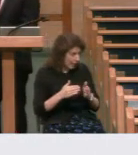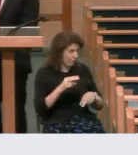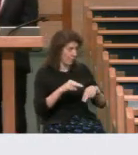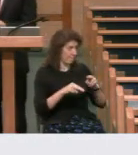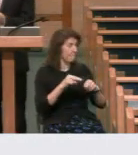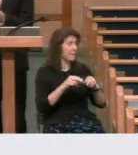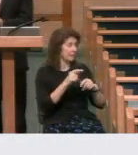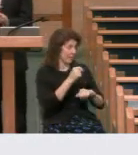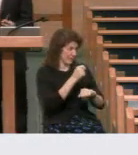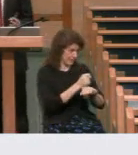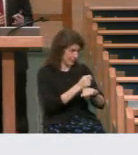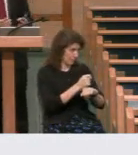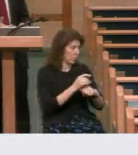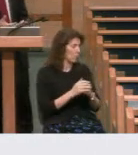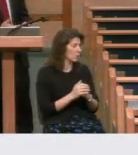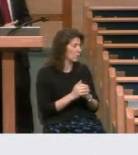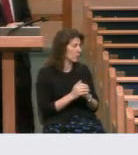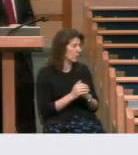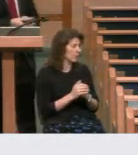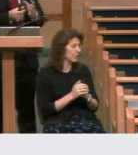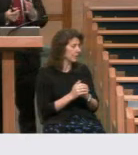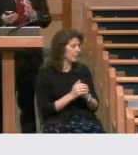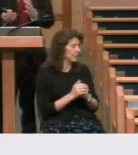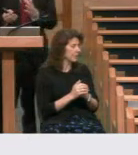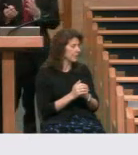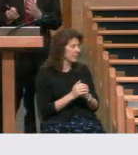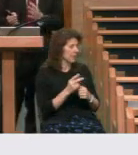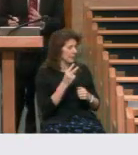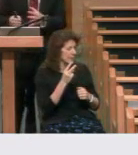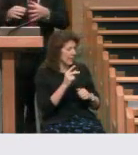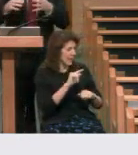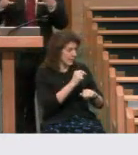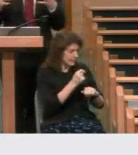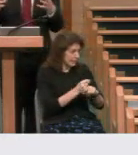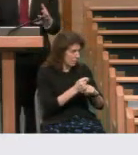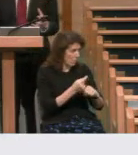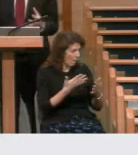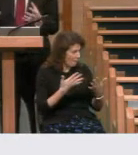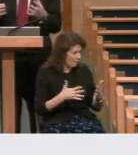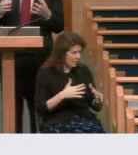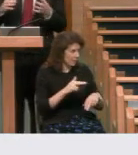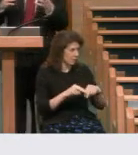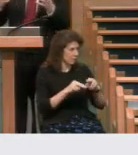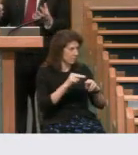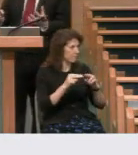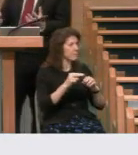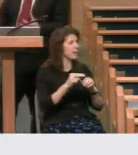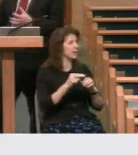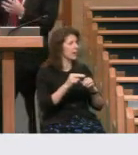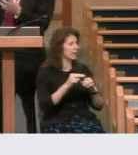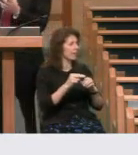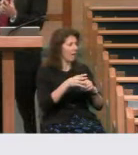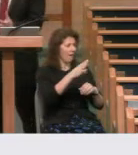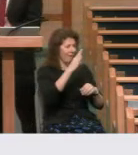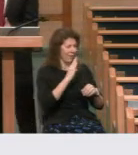everything he could but actually build the temple. And we see when the temple's completed, we see this cloud, the presence